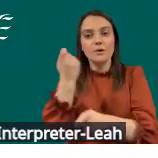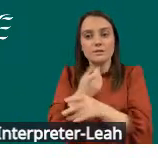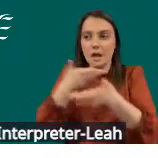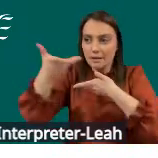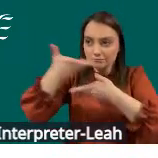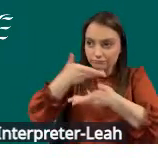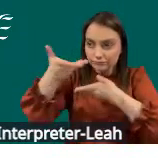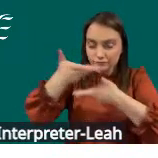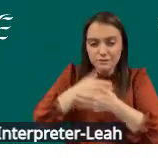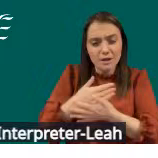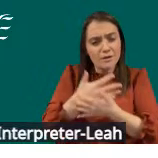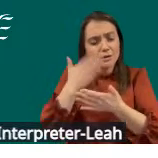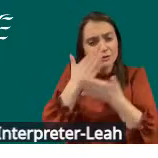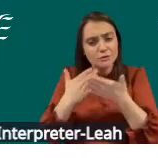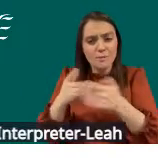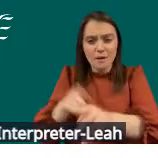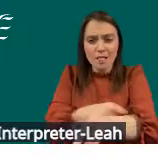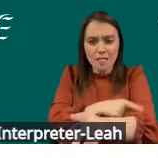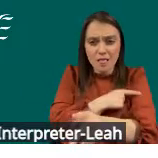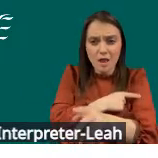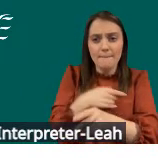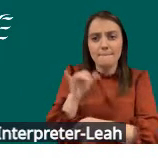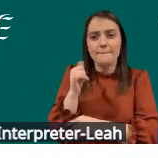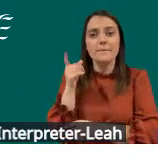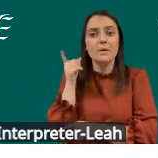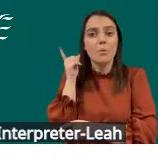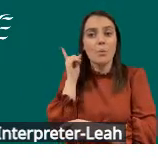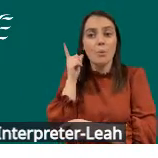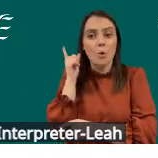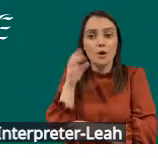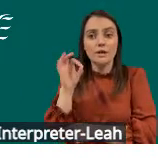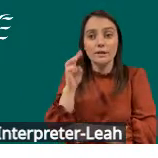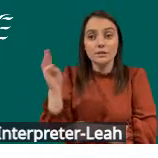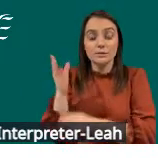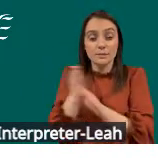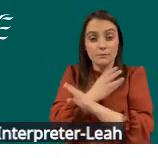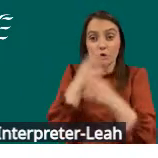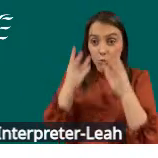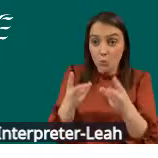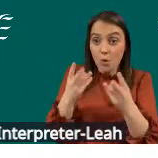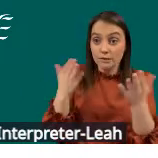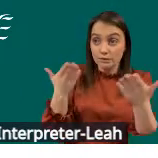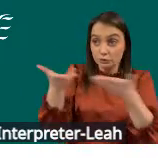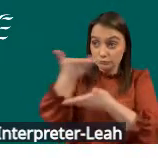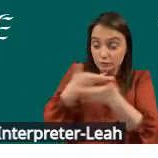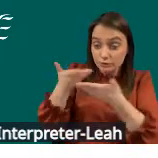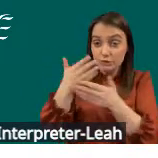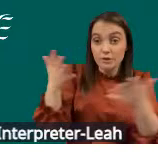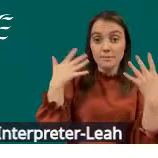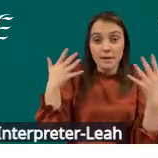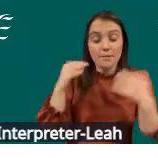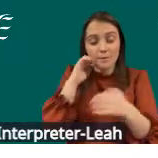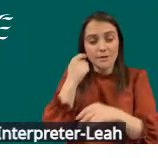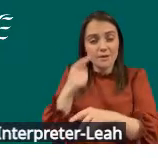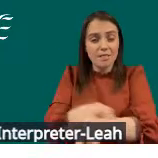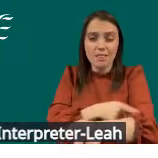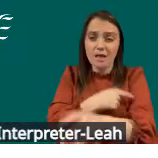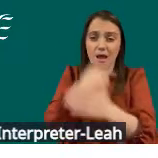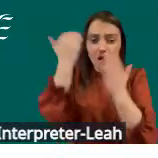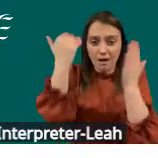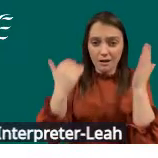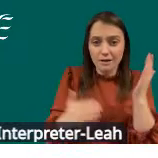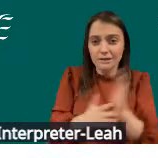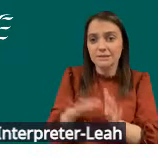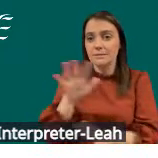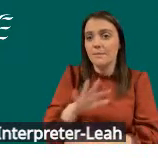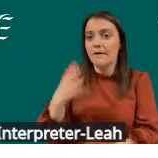and they're long, and it's worth maybe warning the GP before you go that you want to have a menopause consultation, because the first one is often very long, and in my experience, it's at